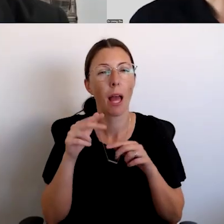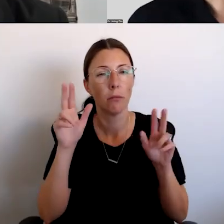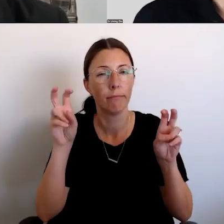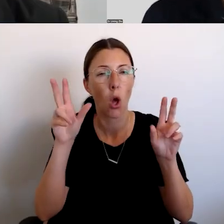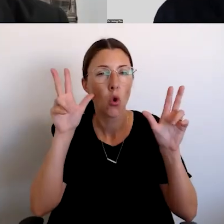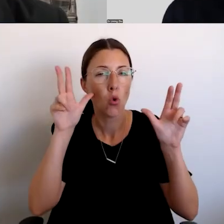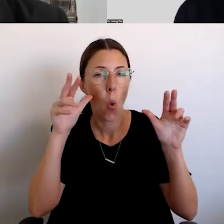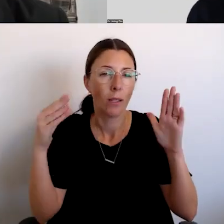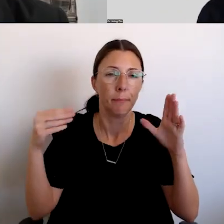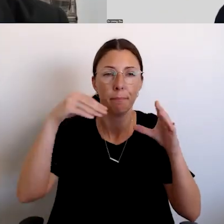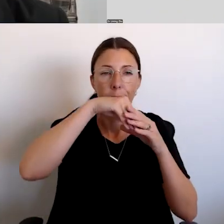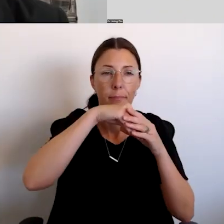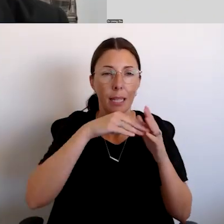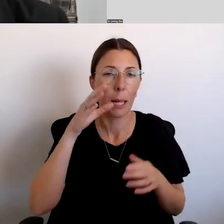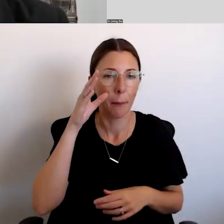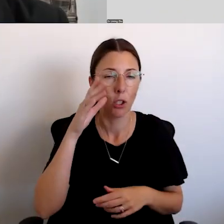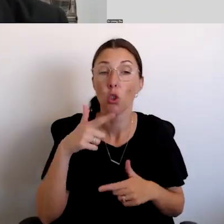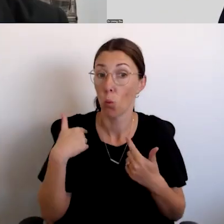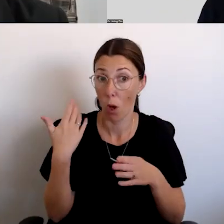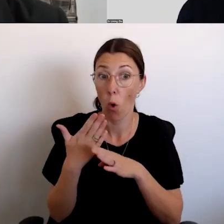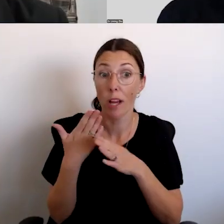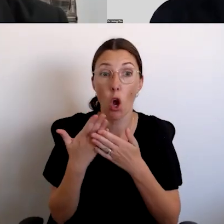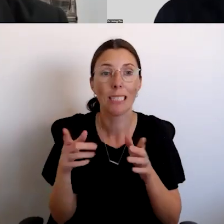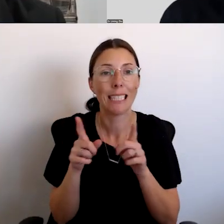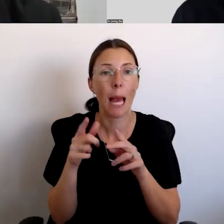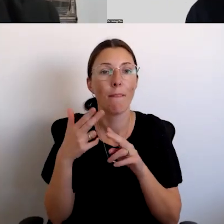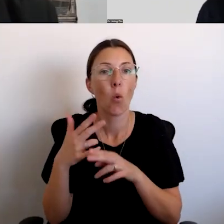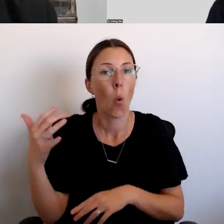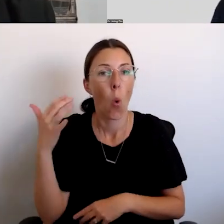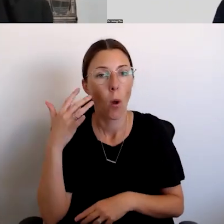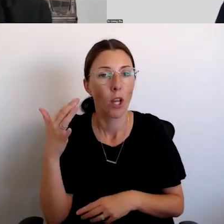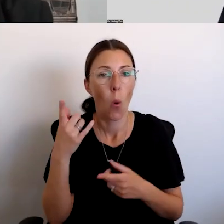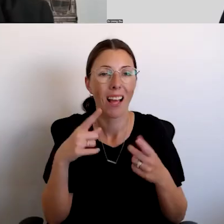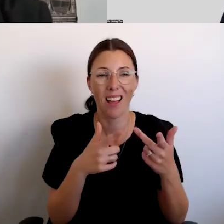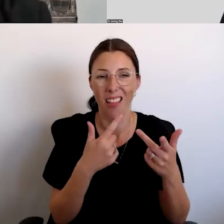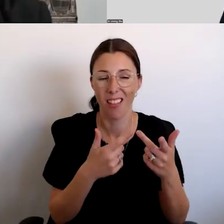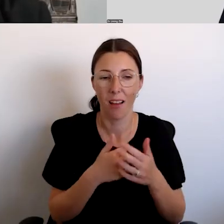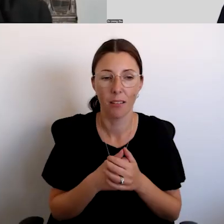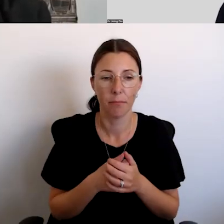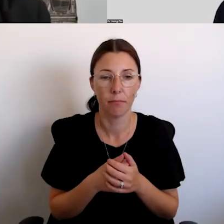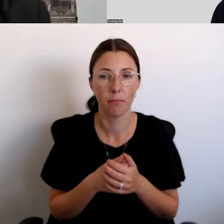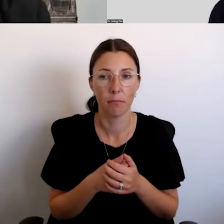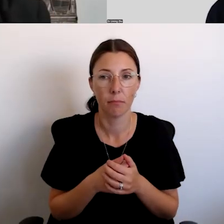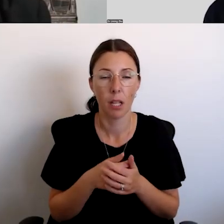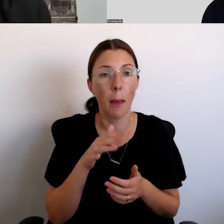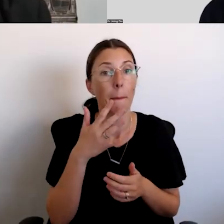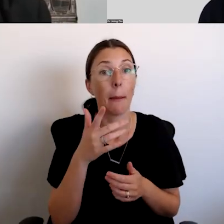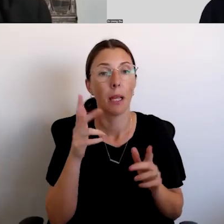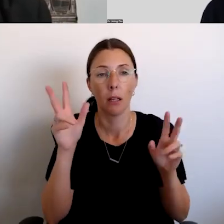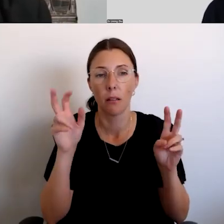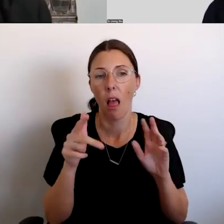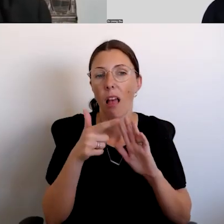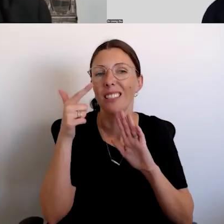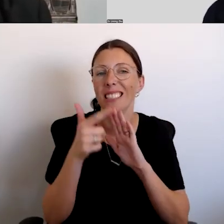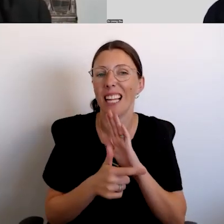on into audio and other places to make sure whether it's deepfake audio detection, as you may have read on our news